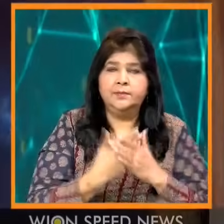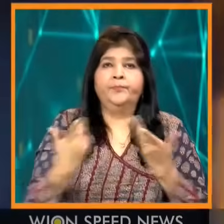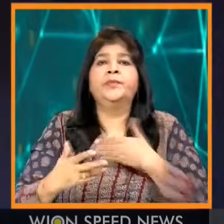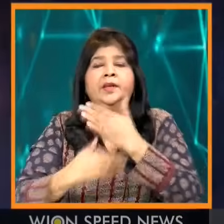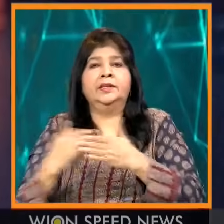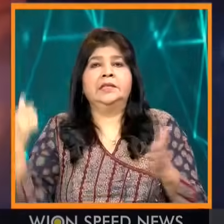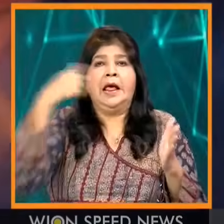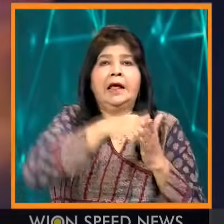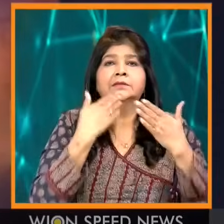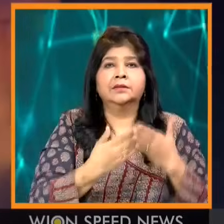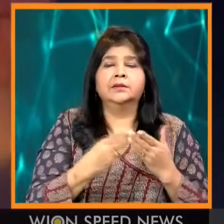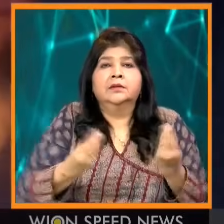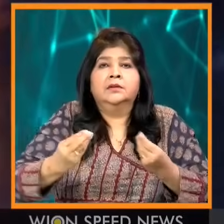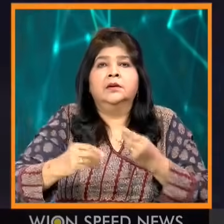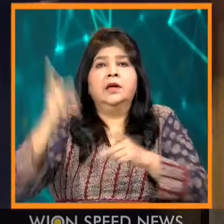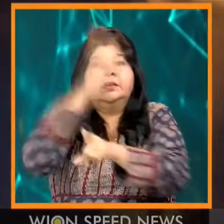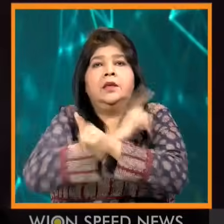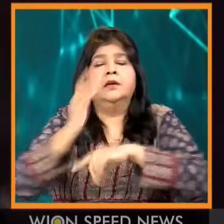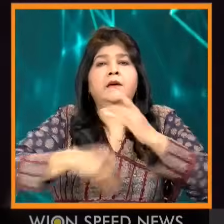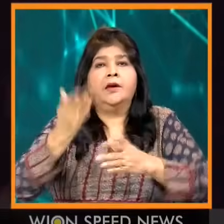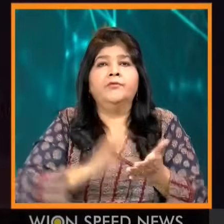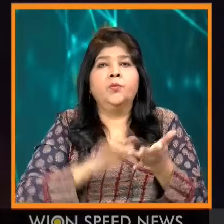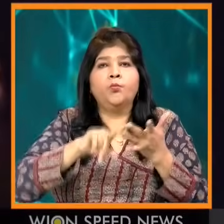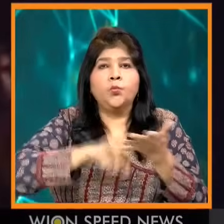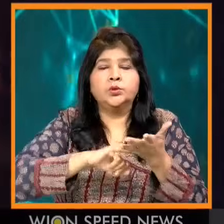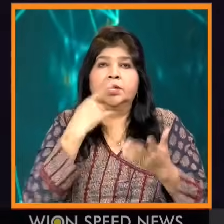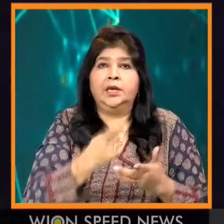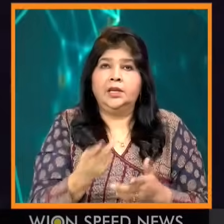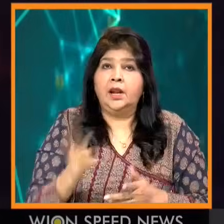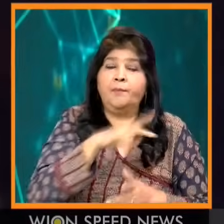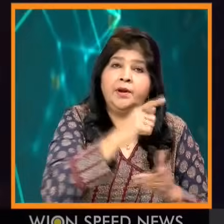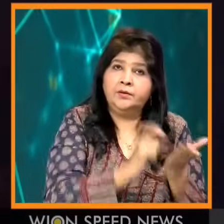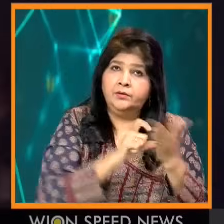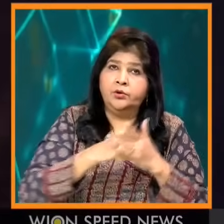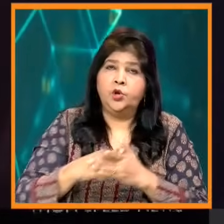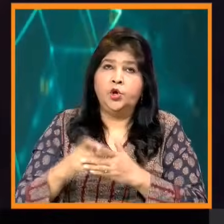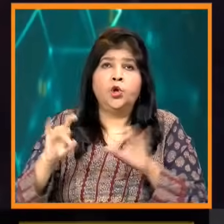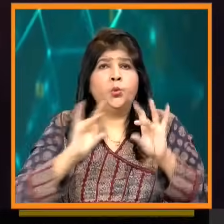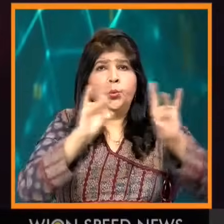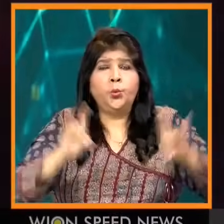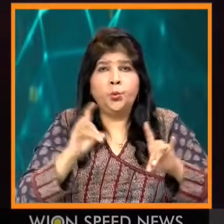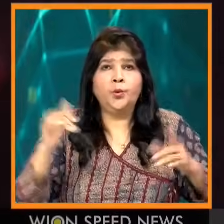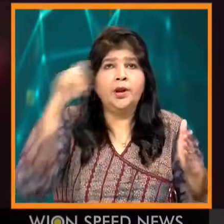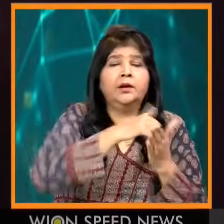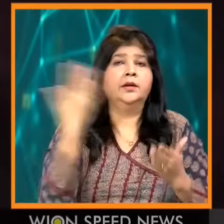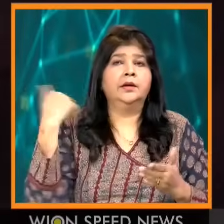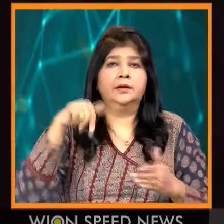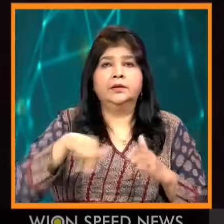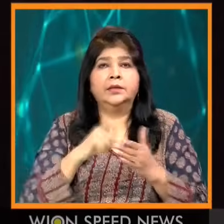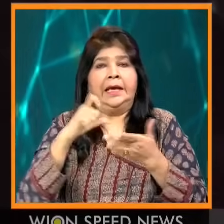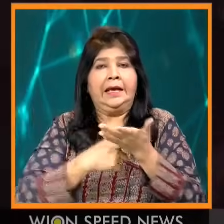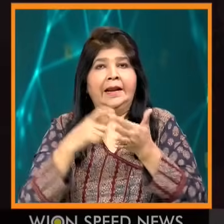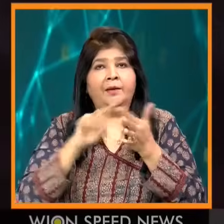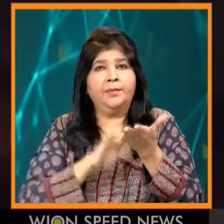attack. The attack comes a day after Moscow and said that it repelled a Ukrainian drone attack on Crimea. Now,